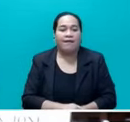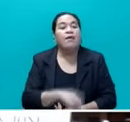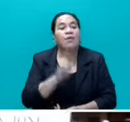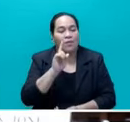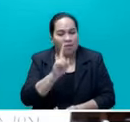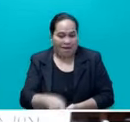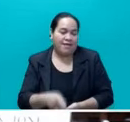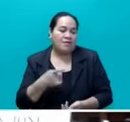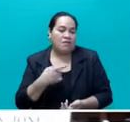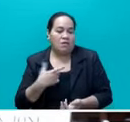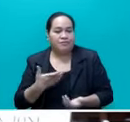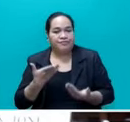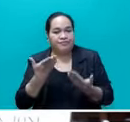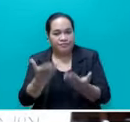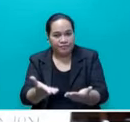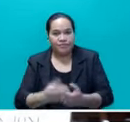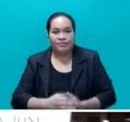Thank you.